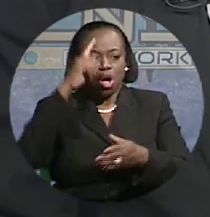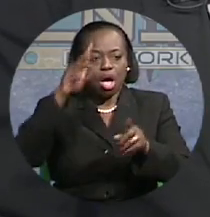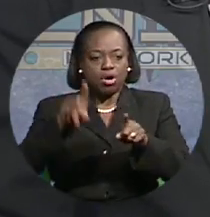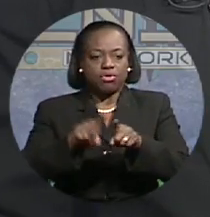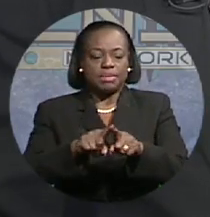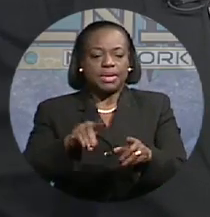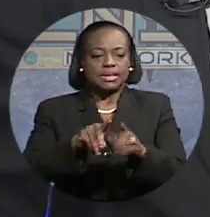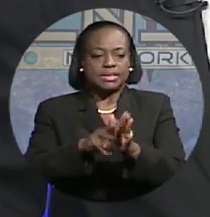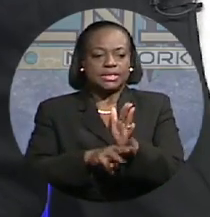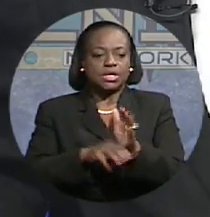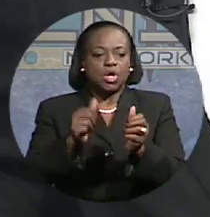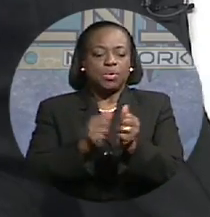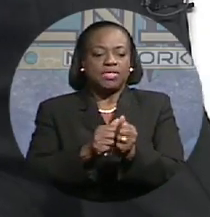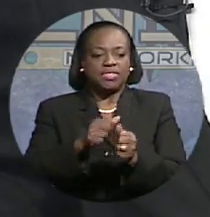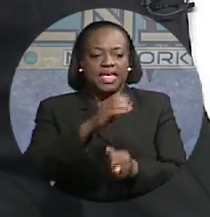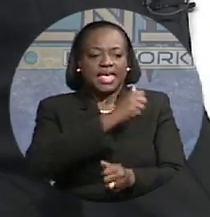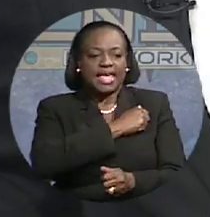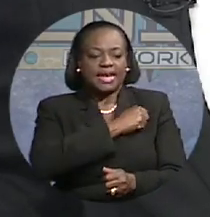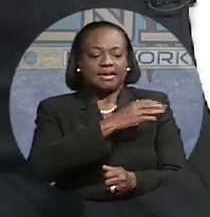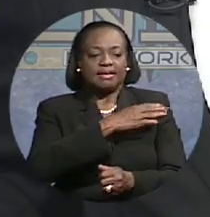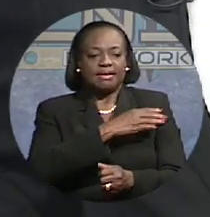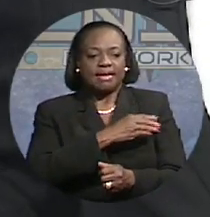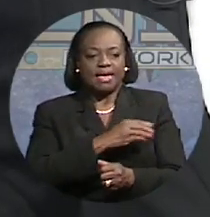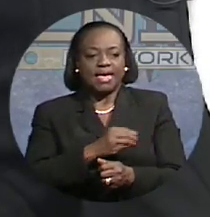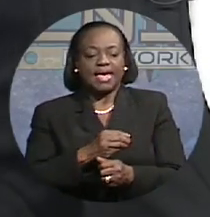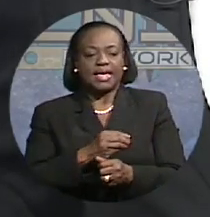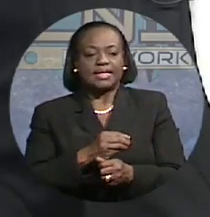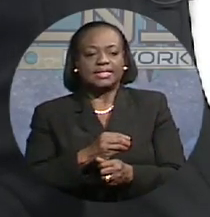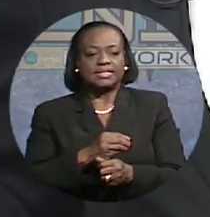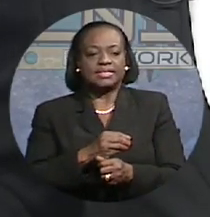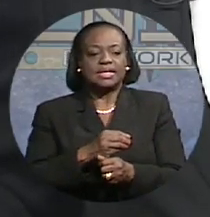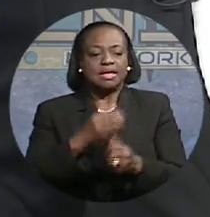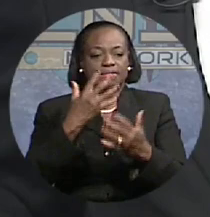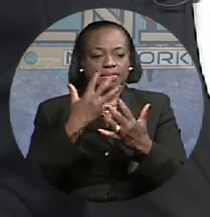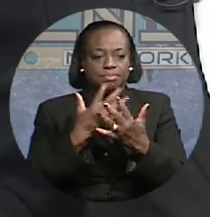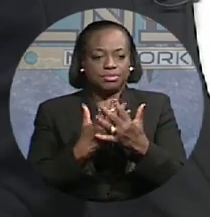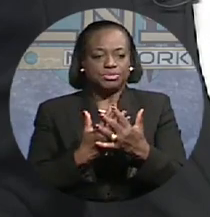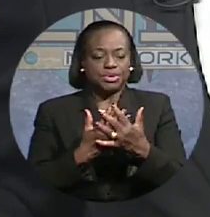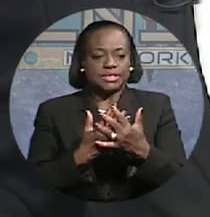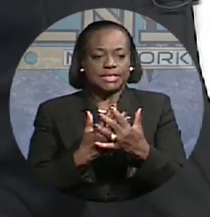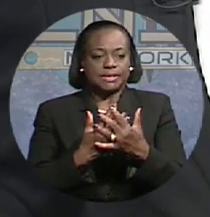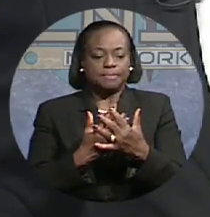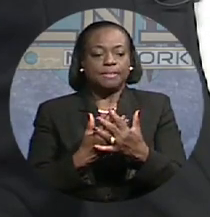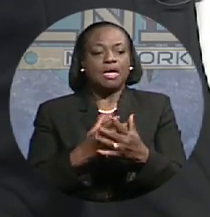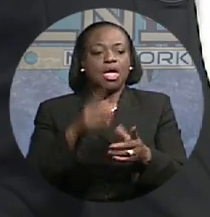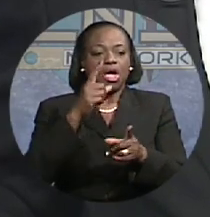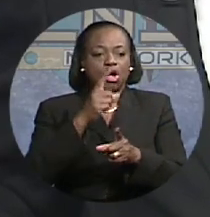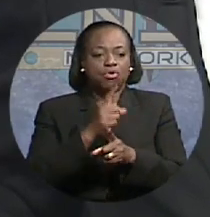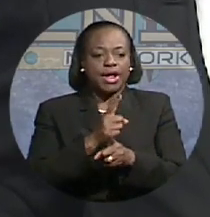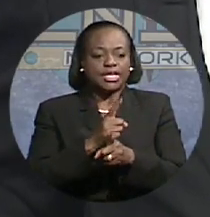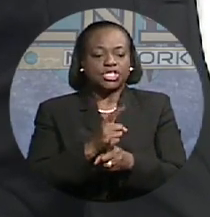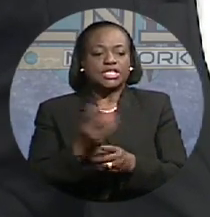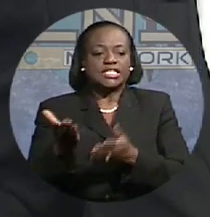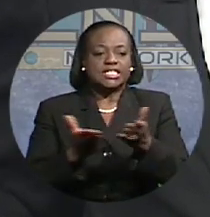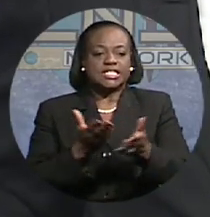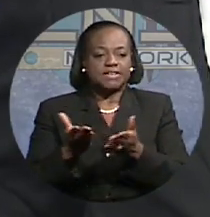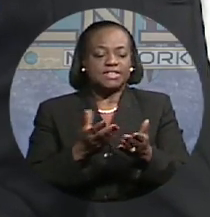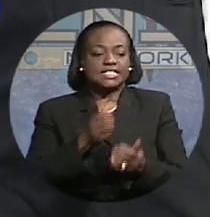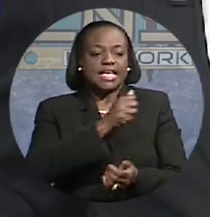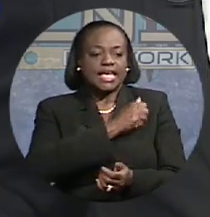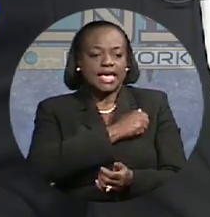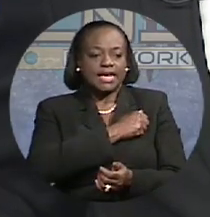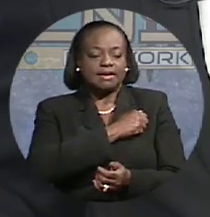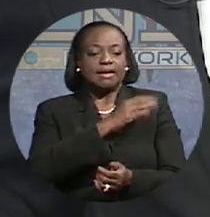operational improvements at the aging prison facility. In fact, the Memorandum of Understanding between Correction Service Canada and Her Majesty's prisons